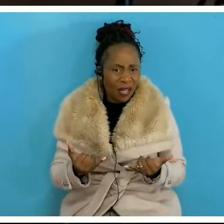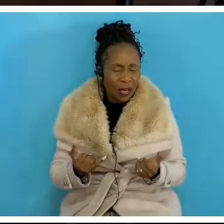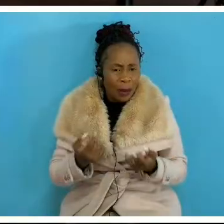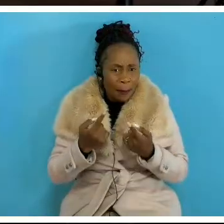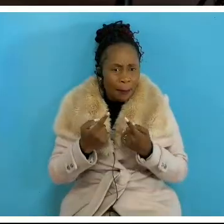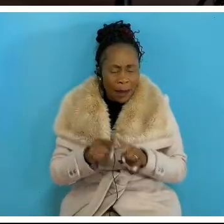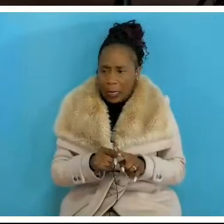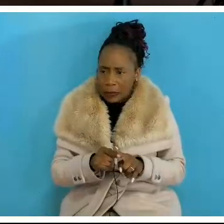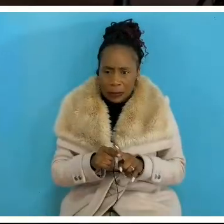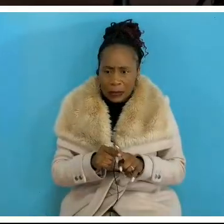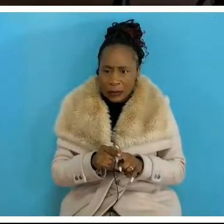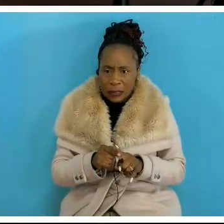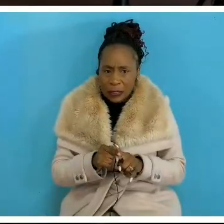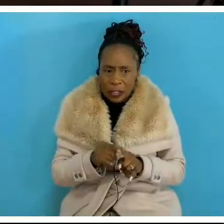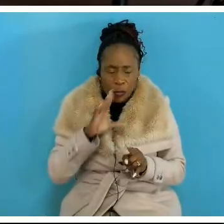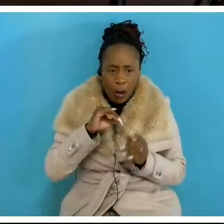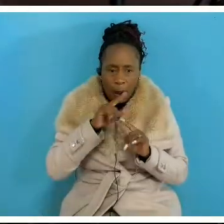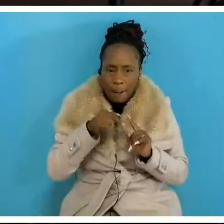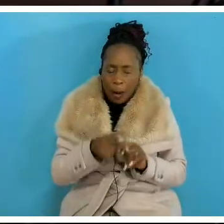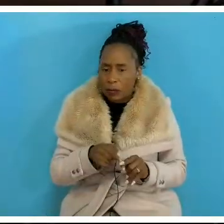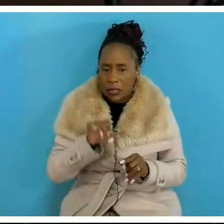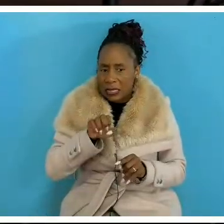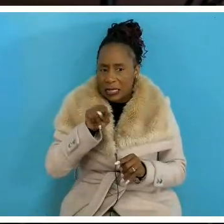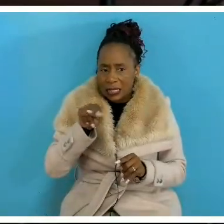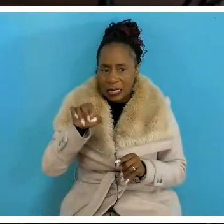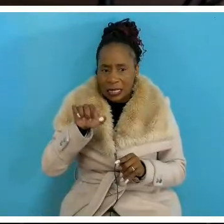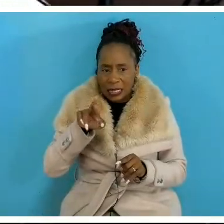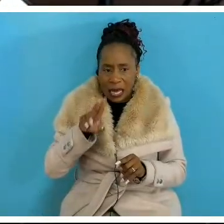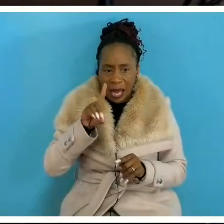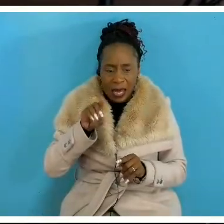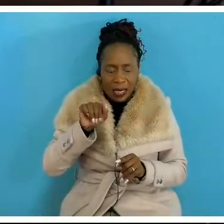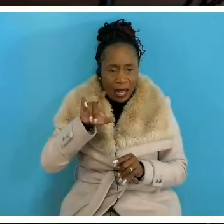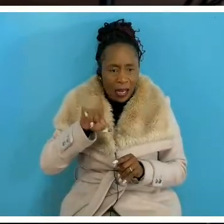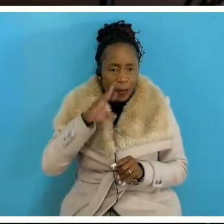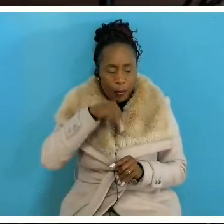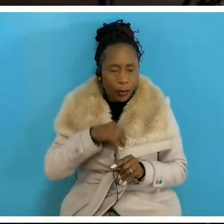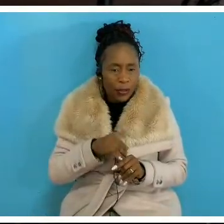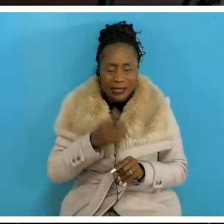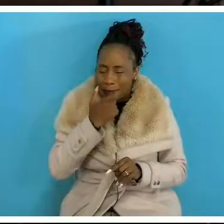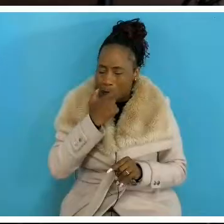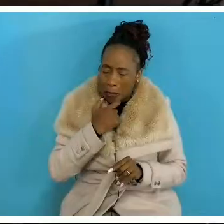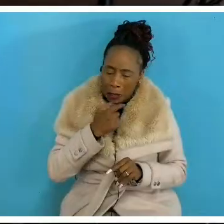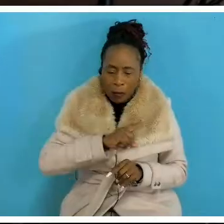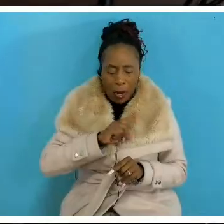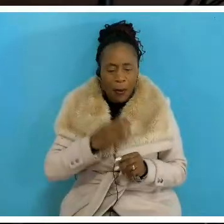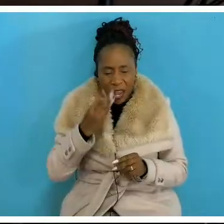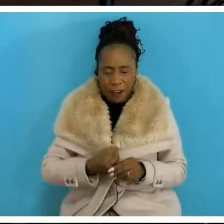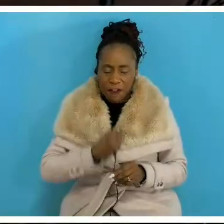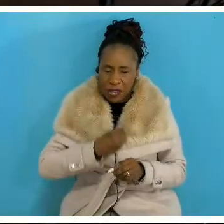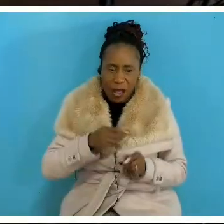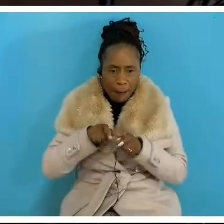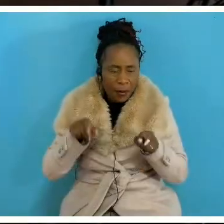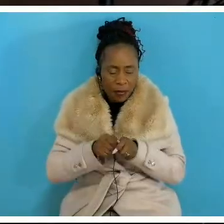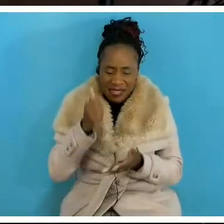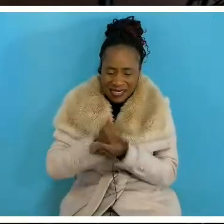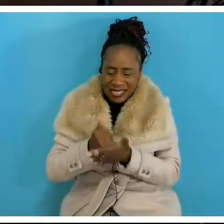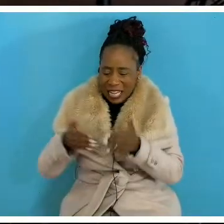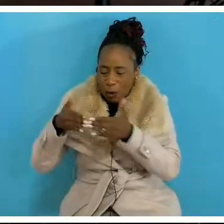Enderdale. It is very, very sad because we have our young people sitting on the corners. There's no future for